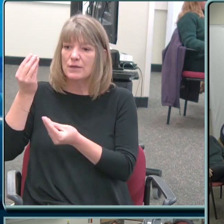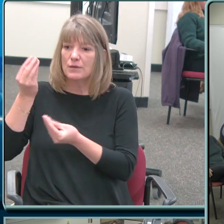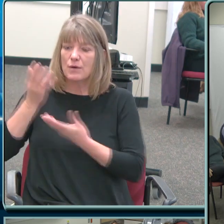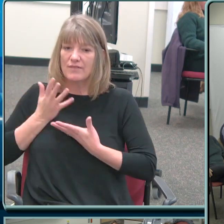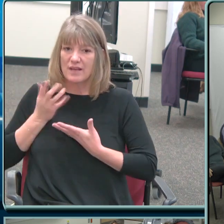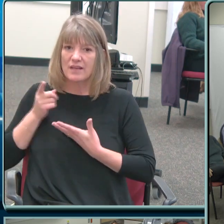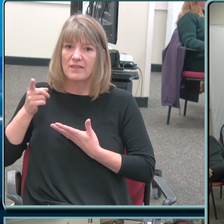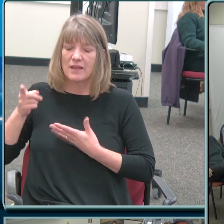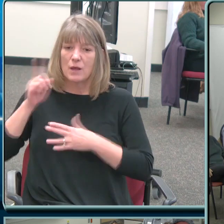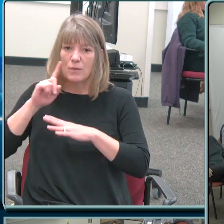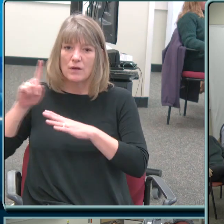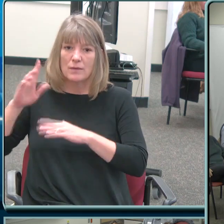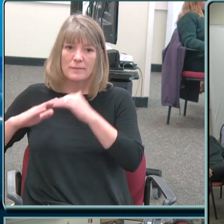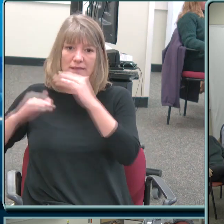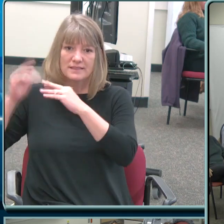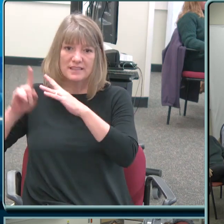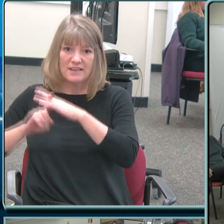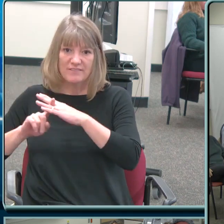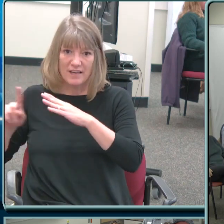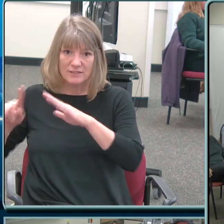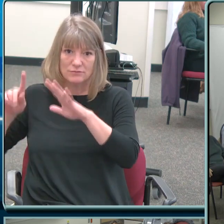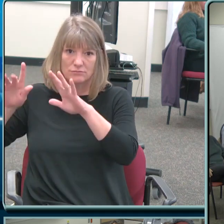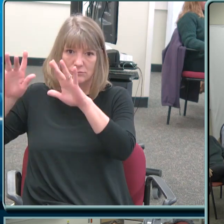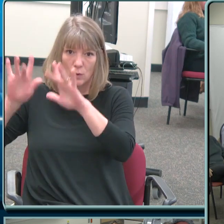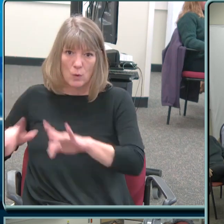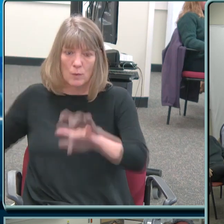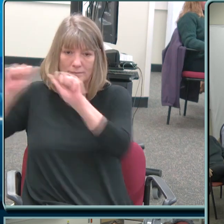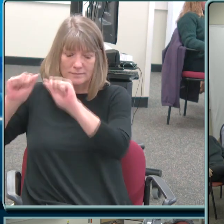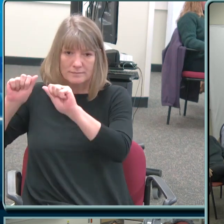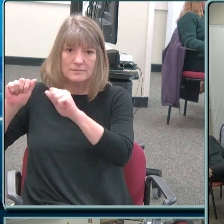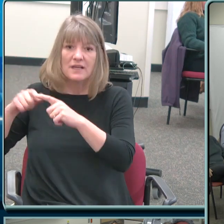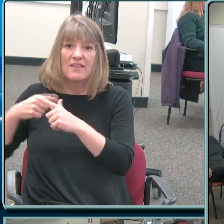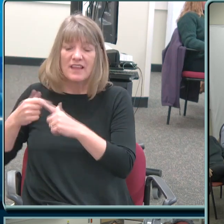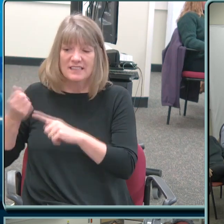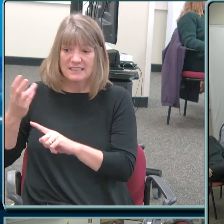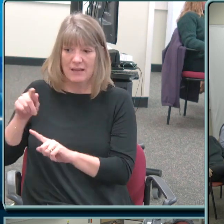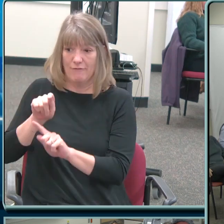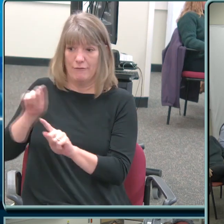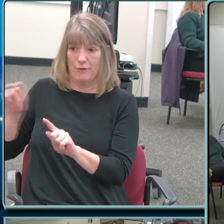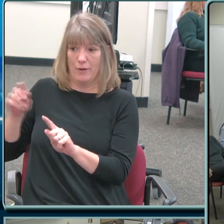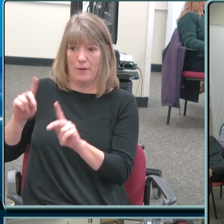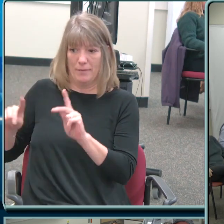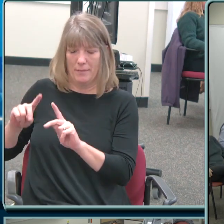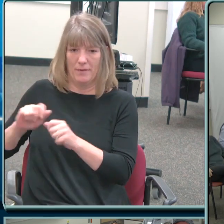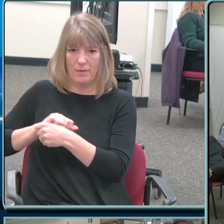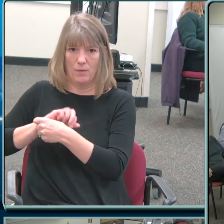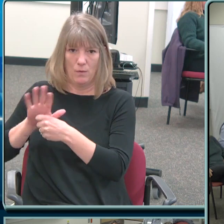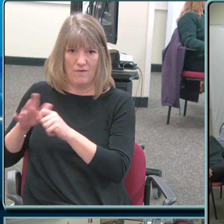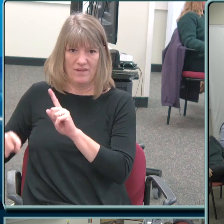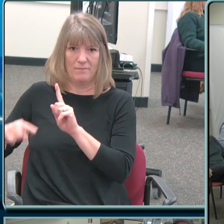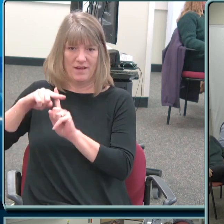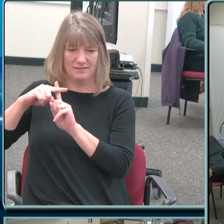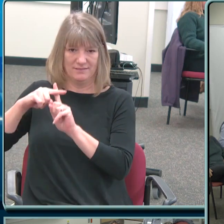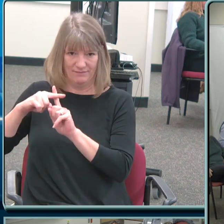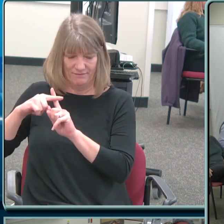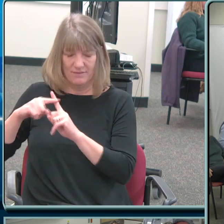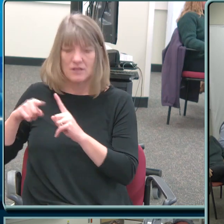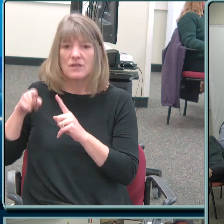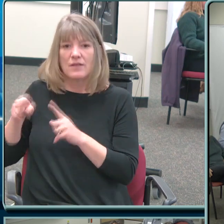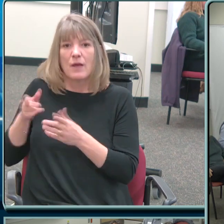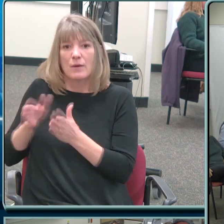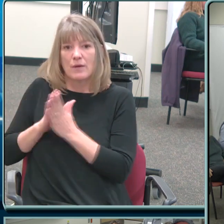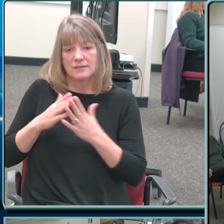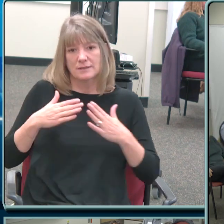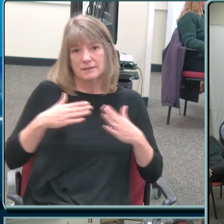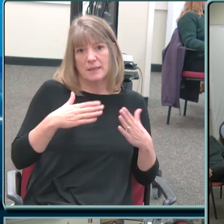they were evacuating the building in its entirety, and there were several individuals that were COVID positive. So they had requested public